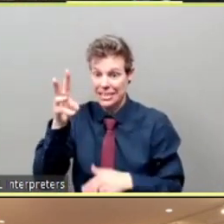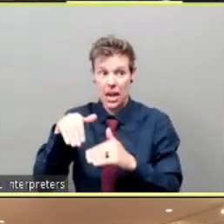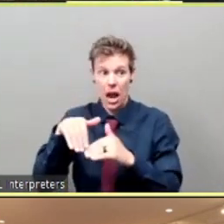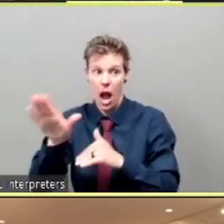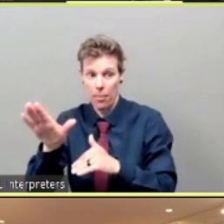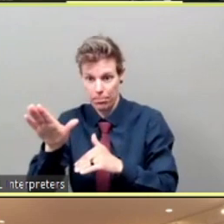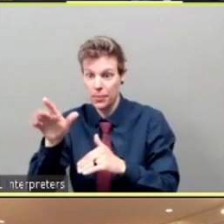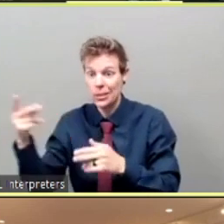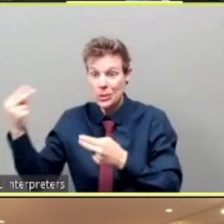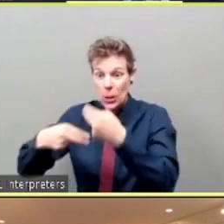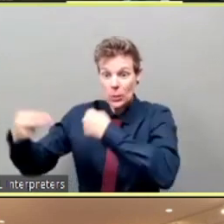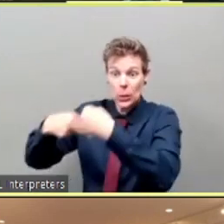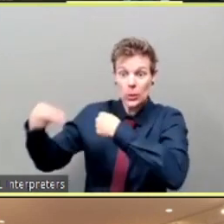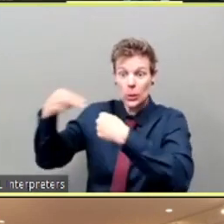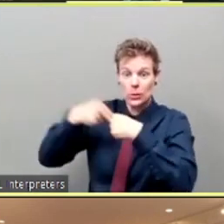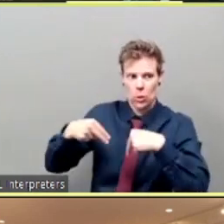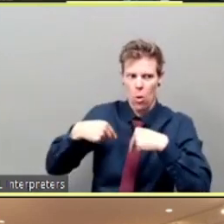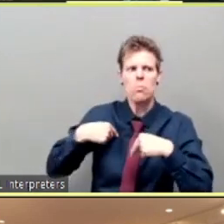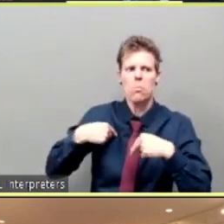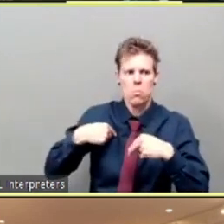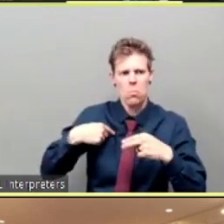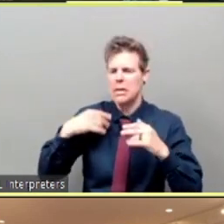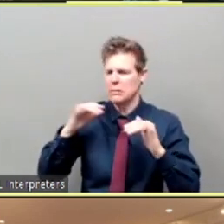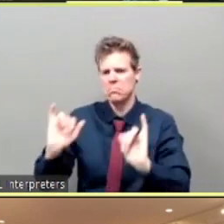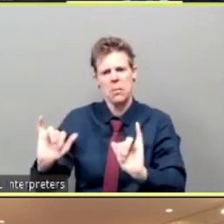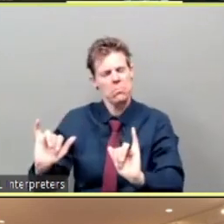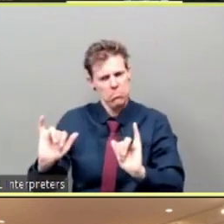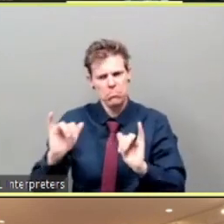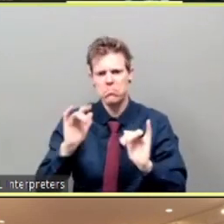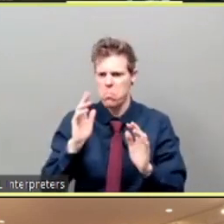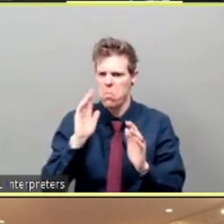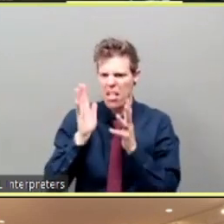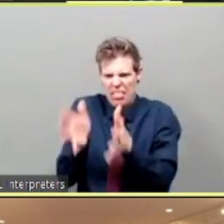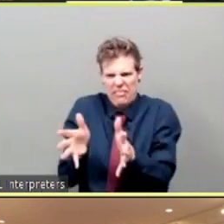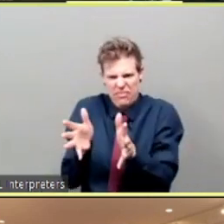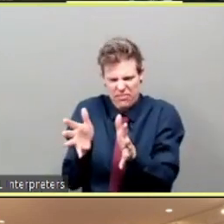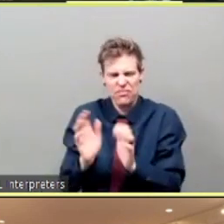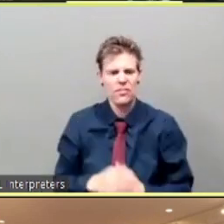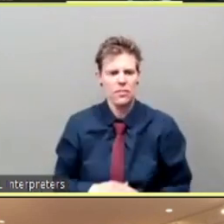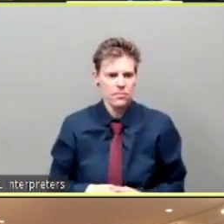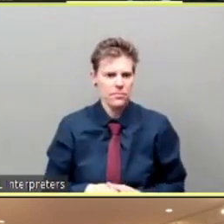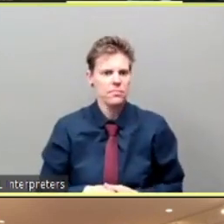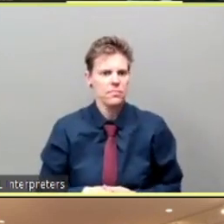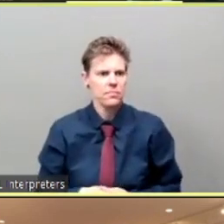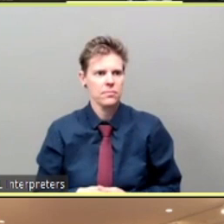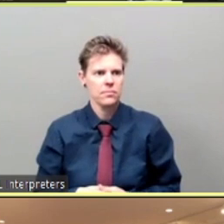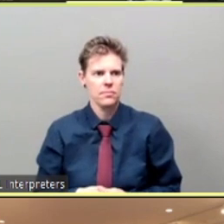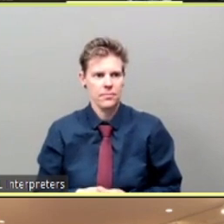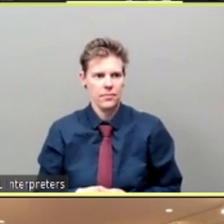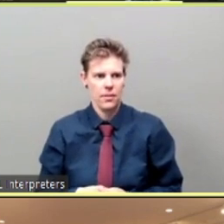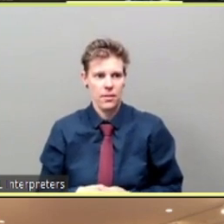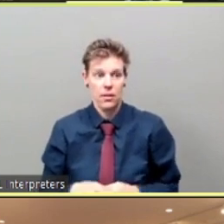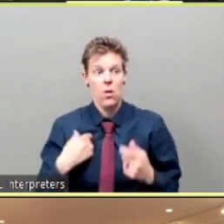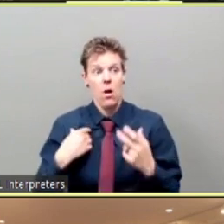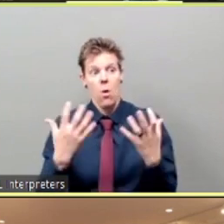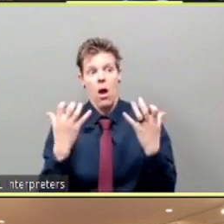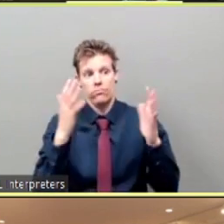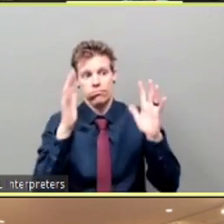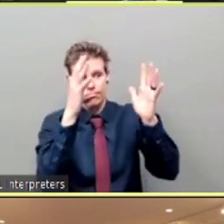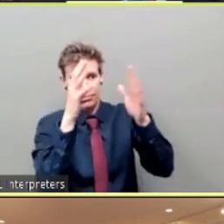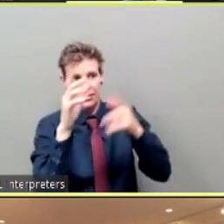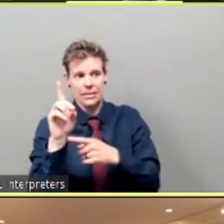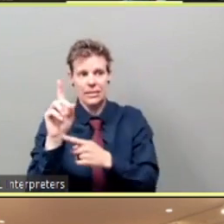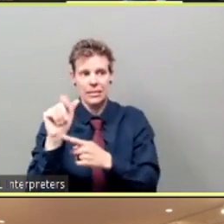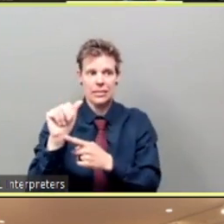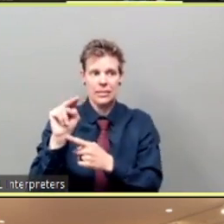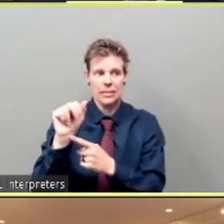And that's important. I also want to just really recognize Dan Sasson and Elizabeth Davis in